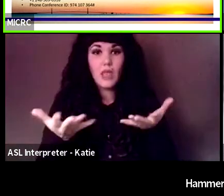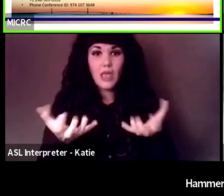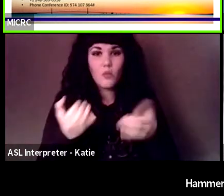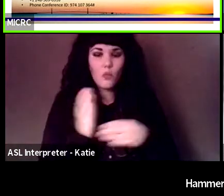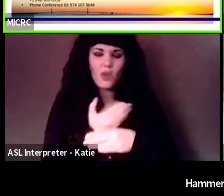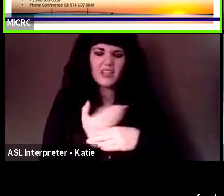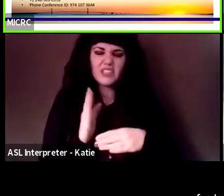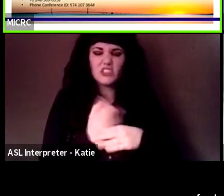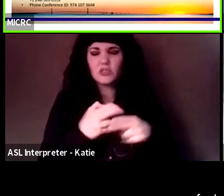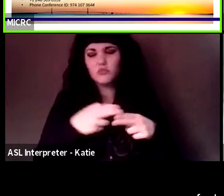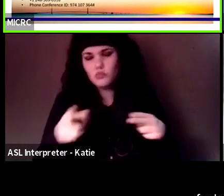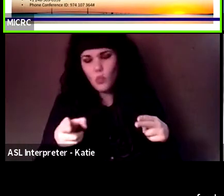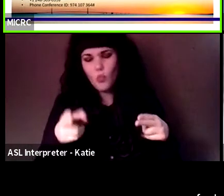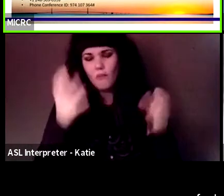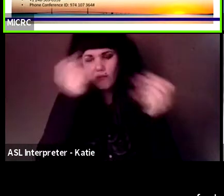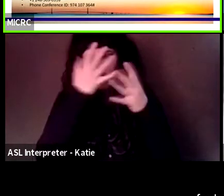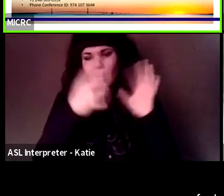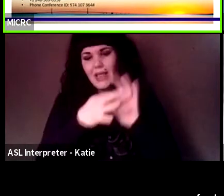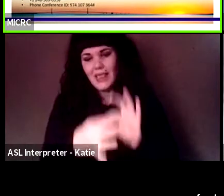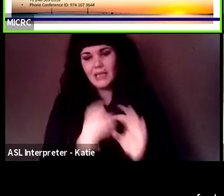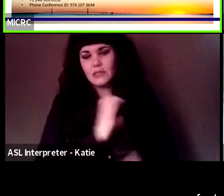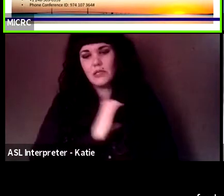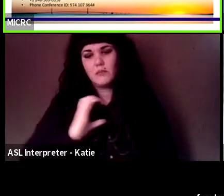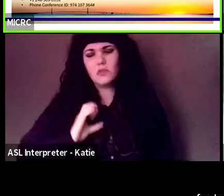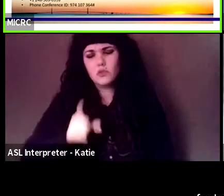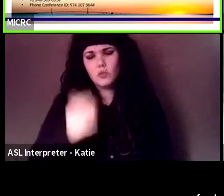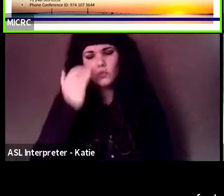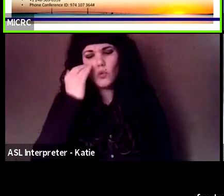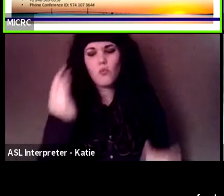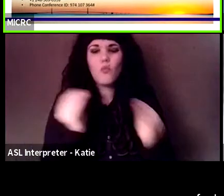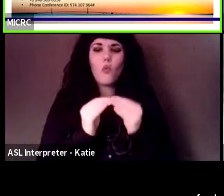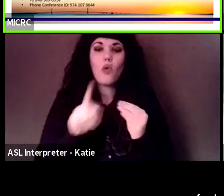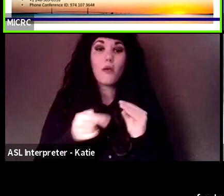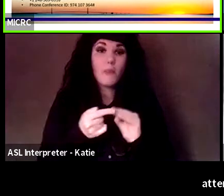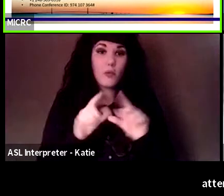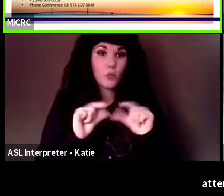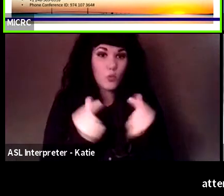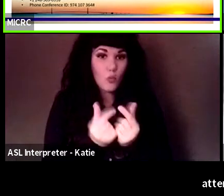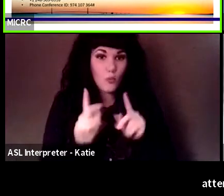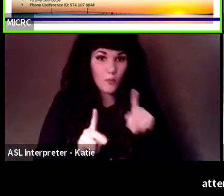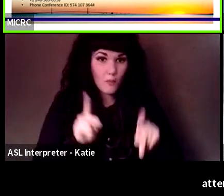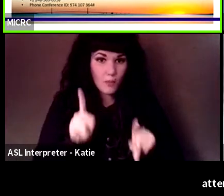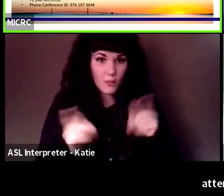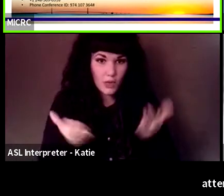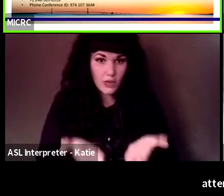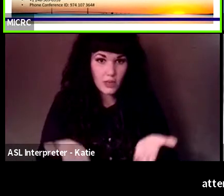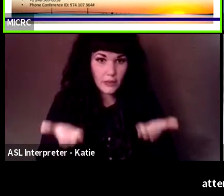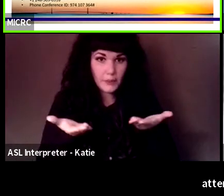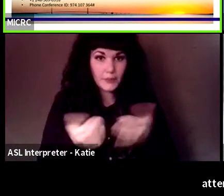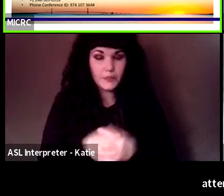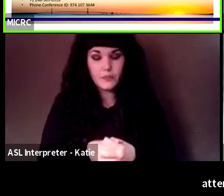about the commission to acquaint you a little bit more about this group of people and